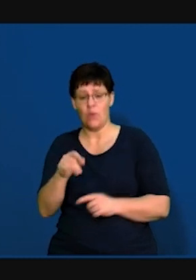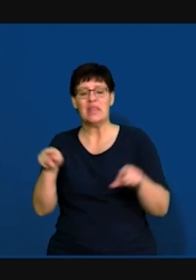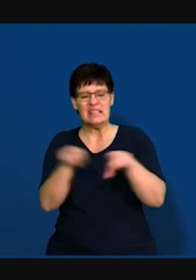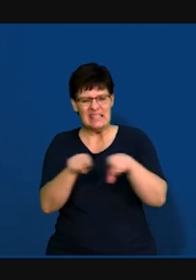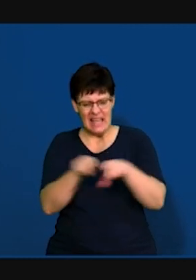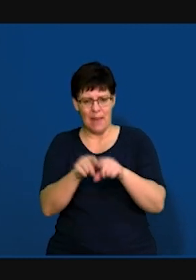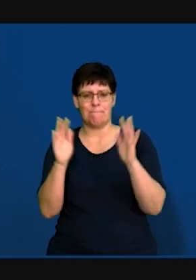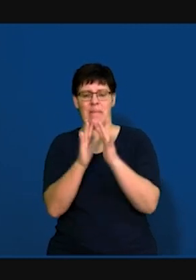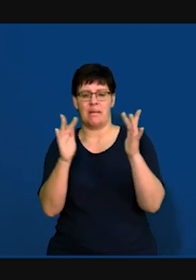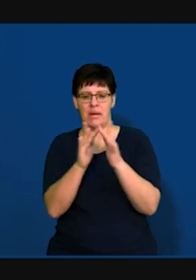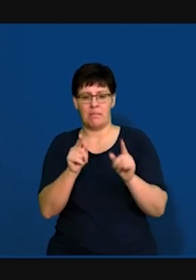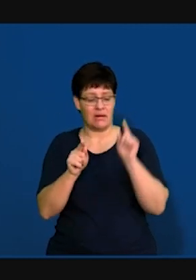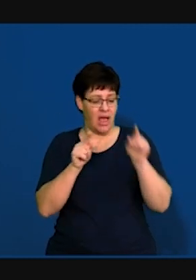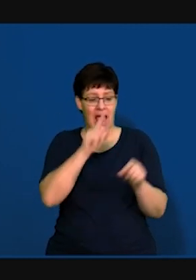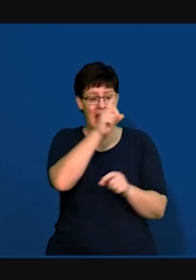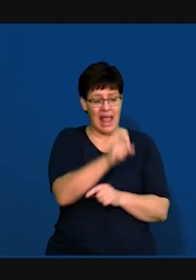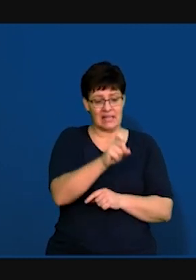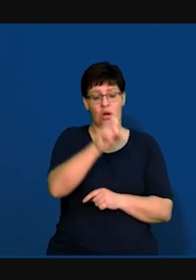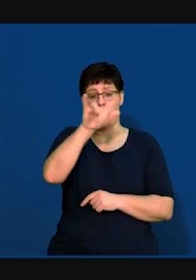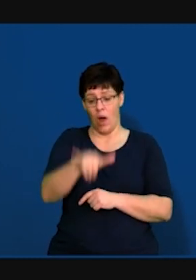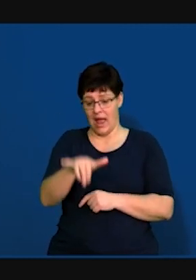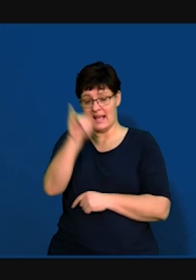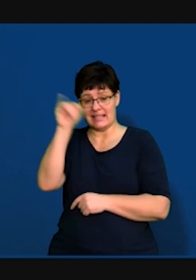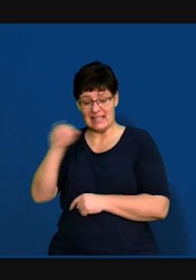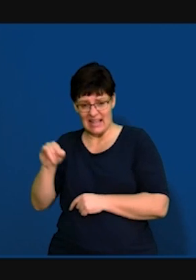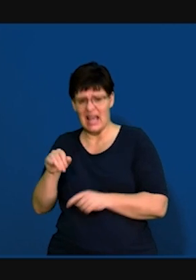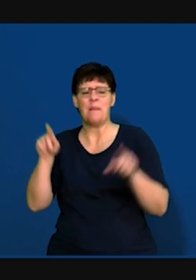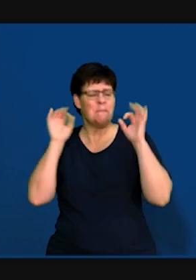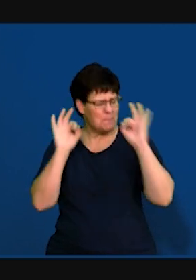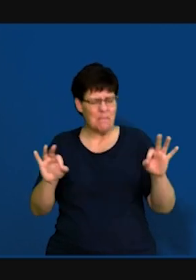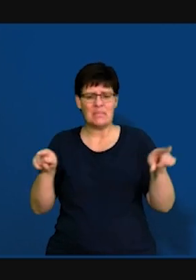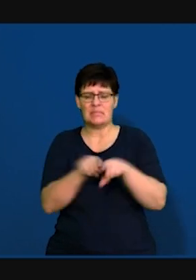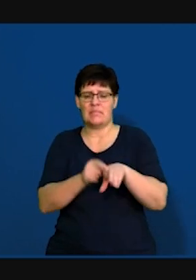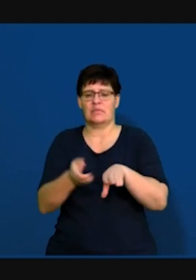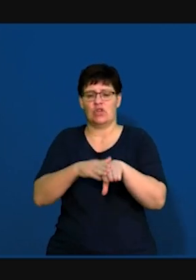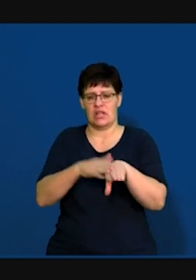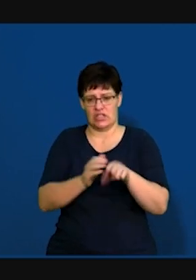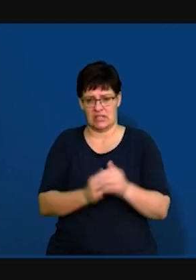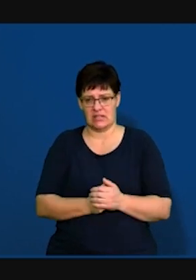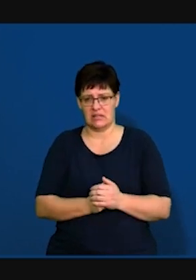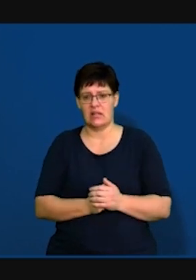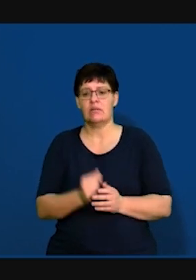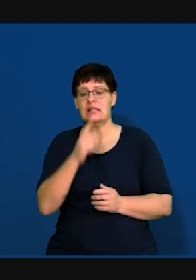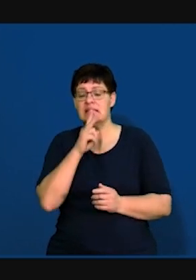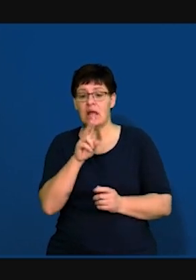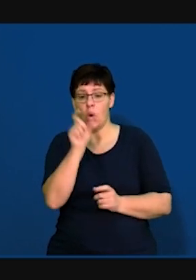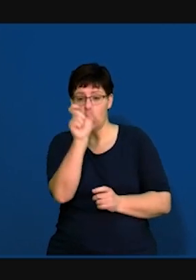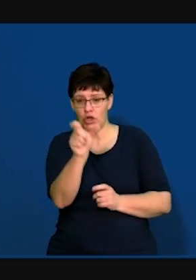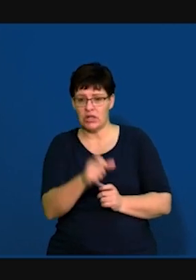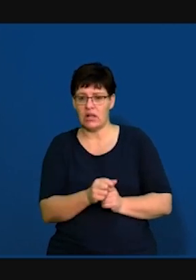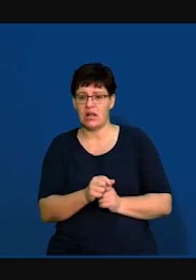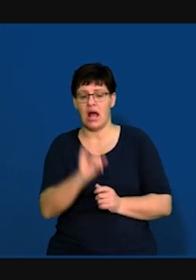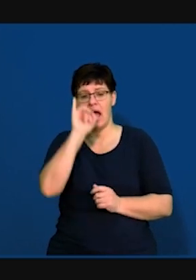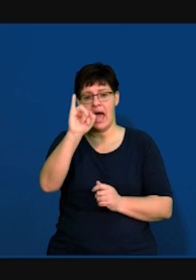So these are identical charges in a true sense. This word will be used quite often.